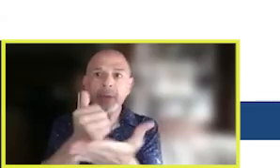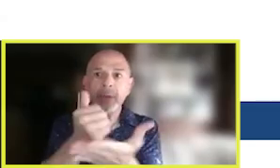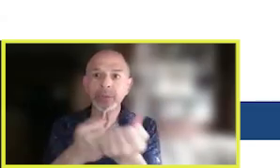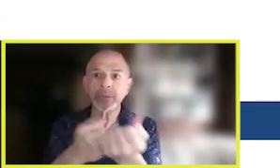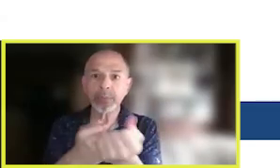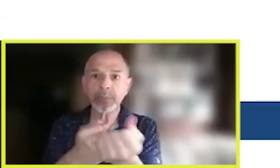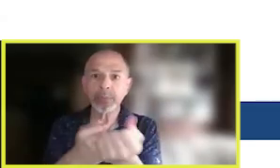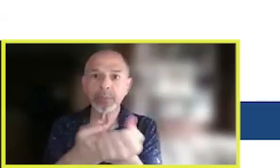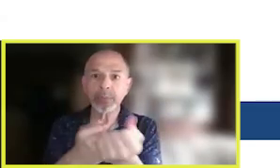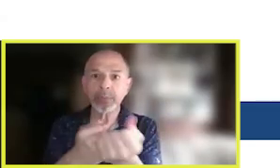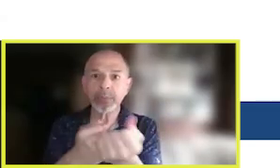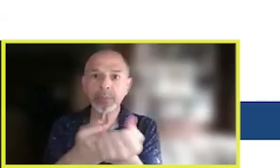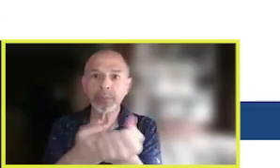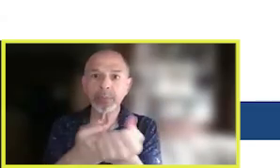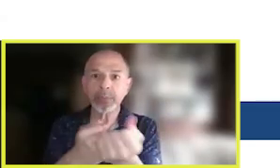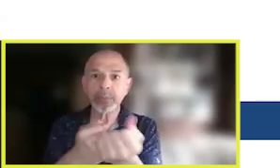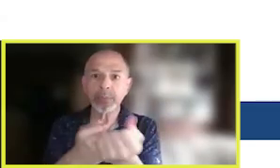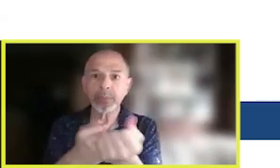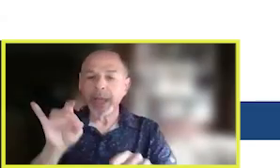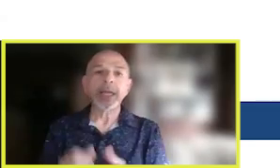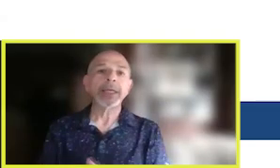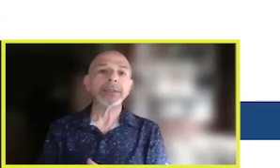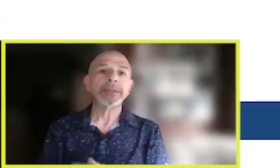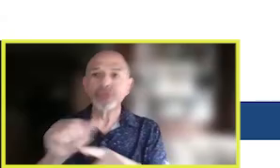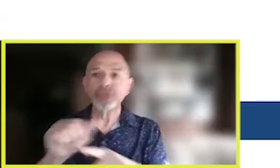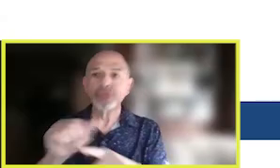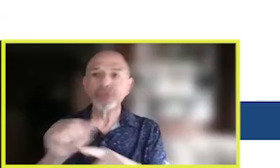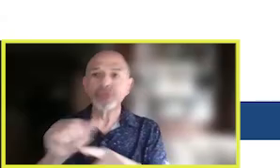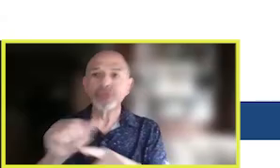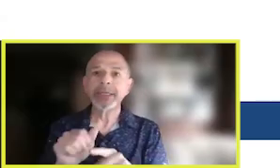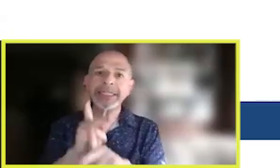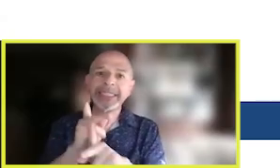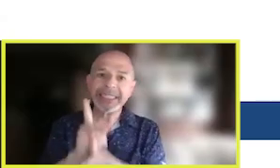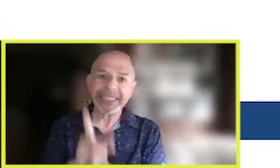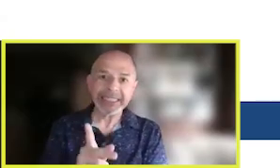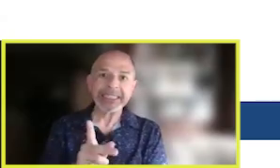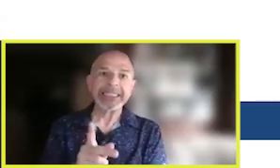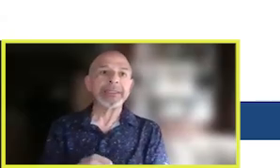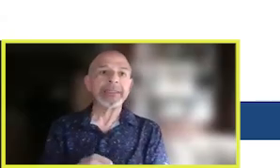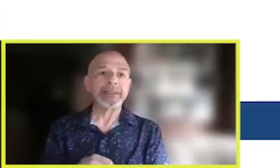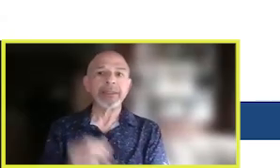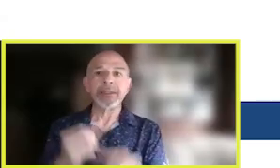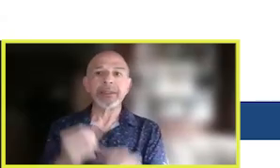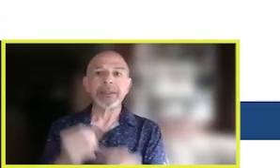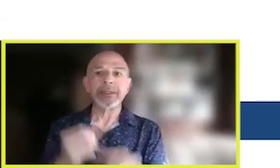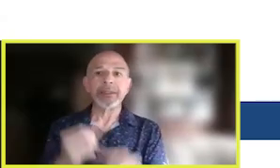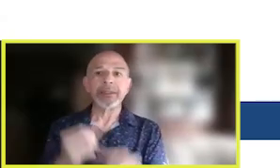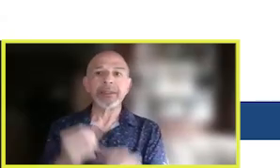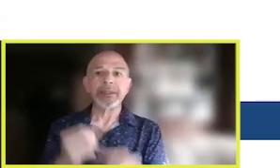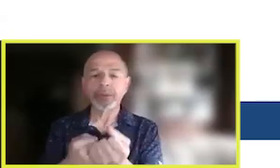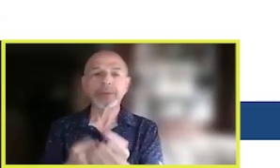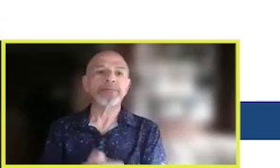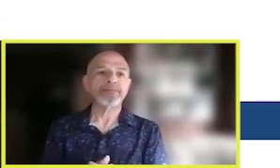find, choose, train, and keep great direct support professionals. And I'm